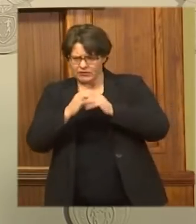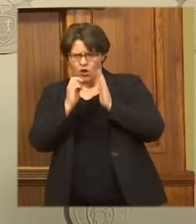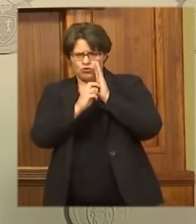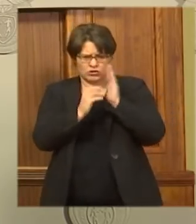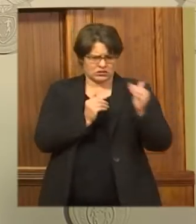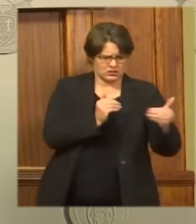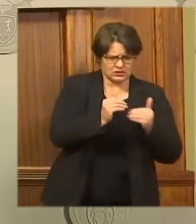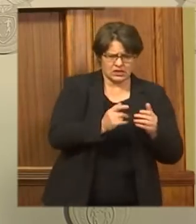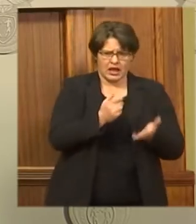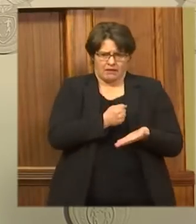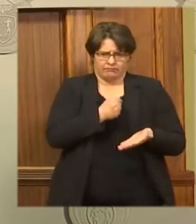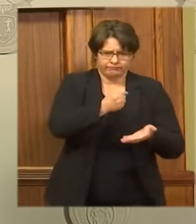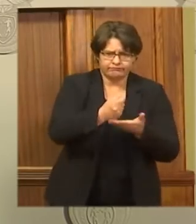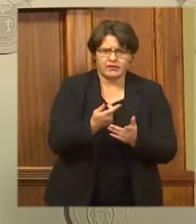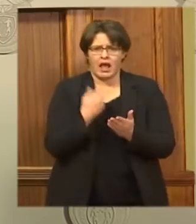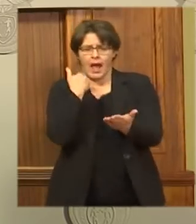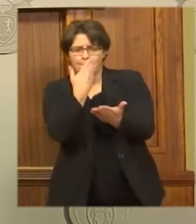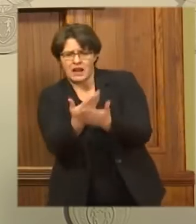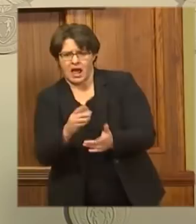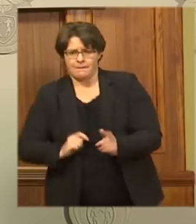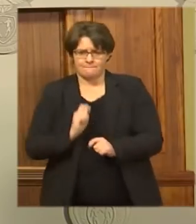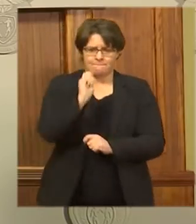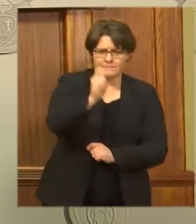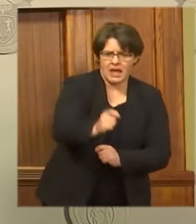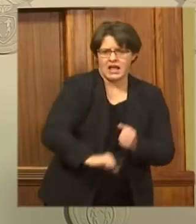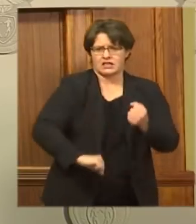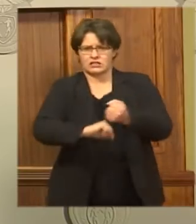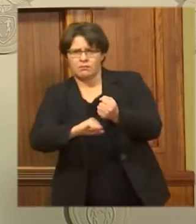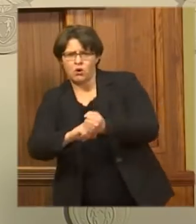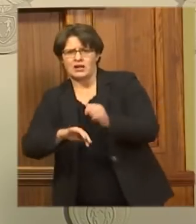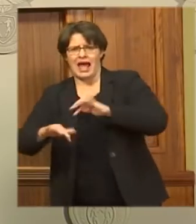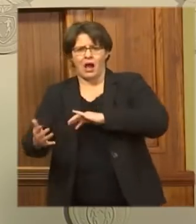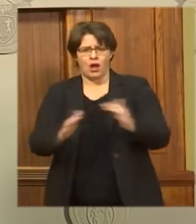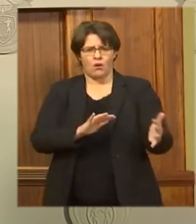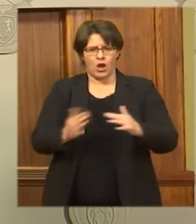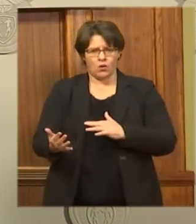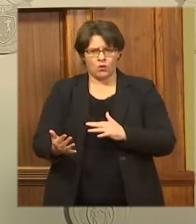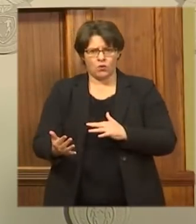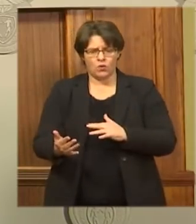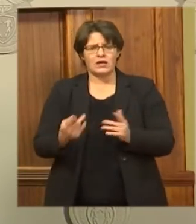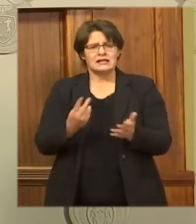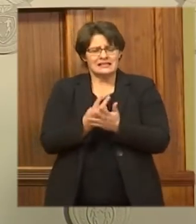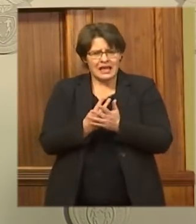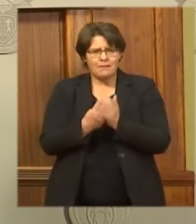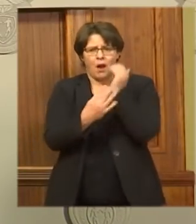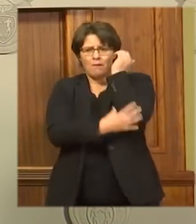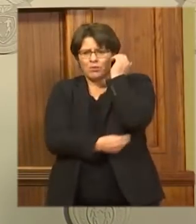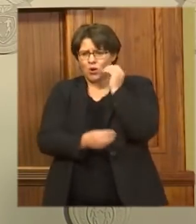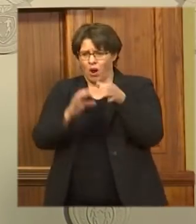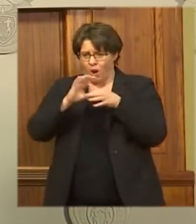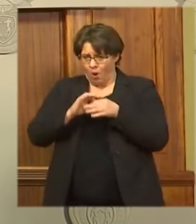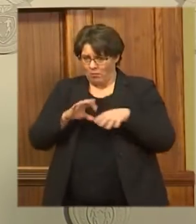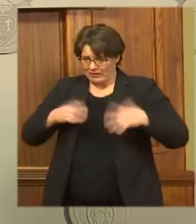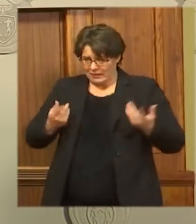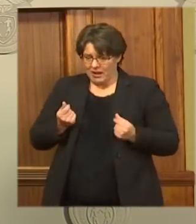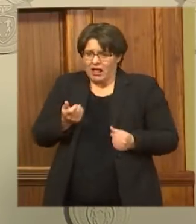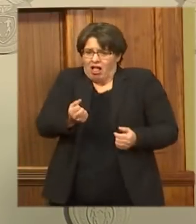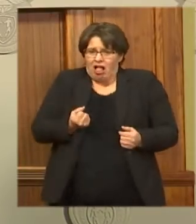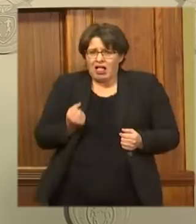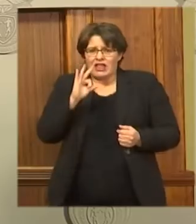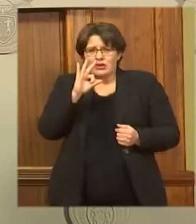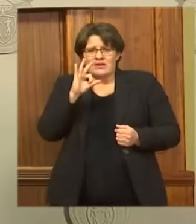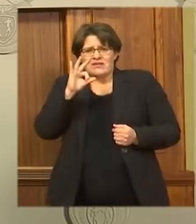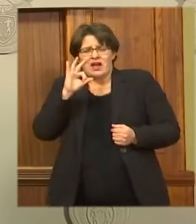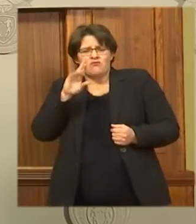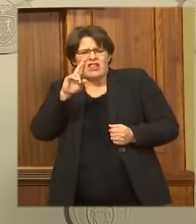support companies, workers, and poor households as part of the 500 billion